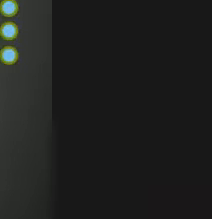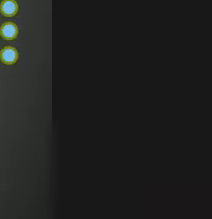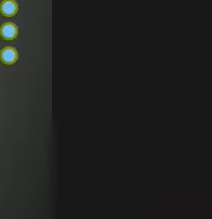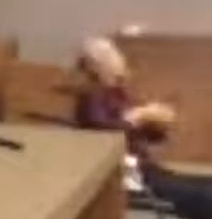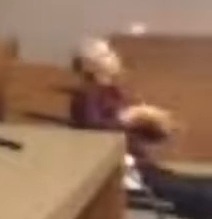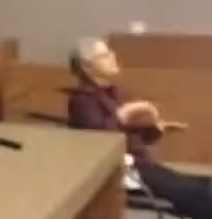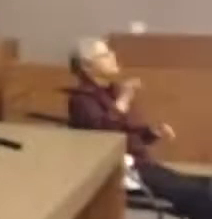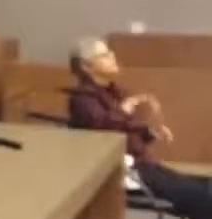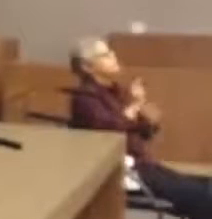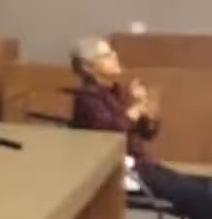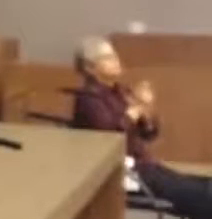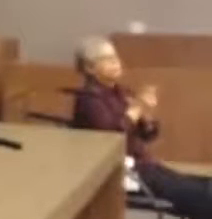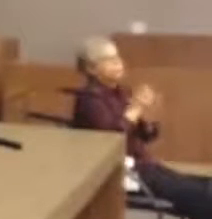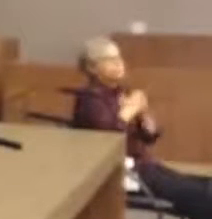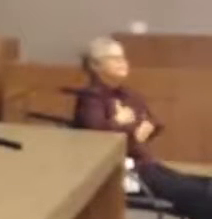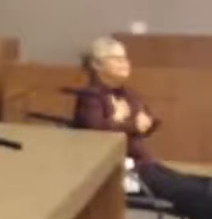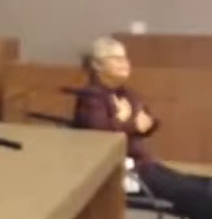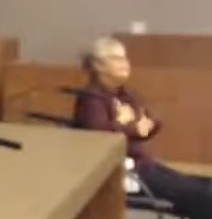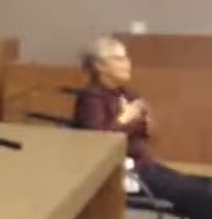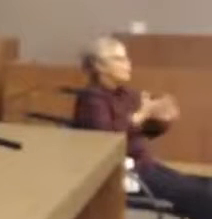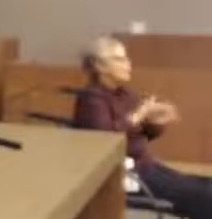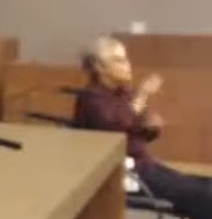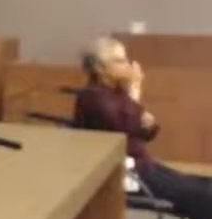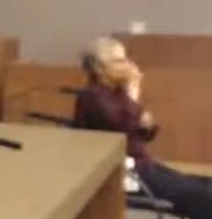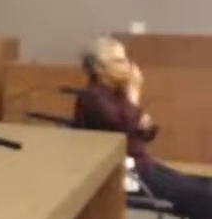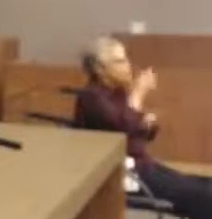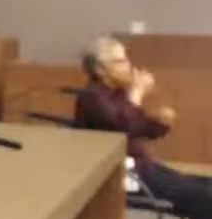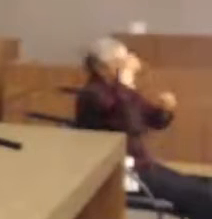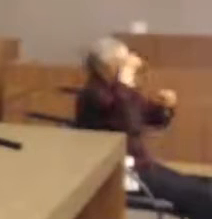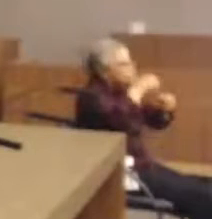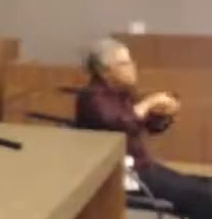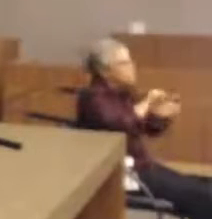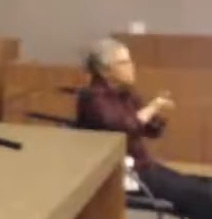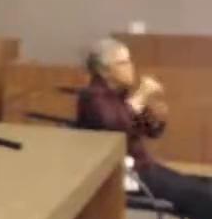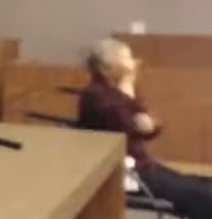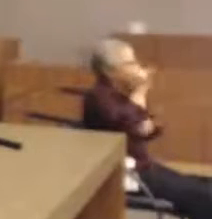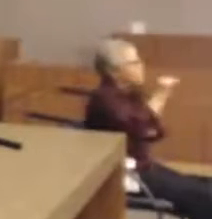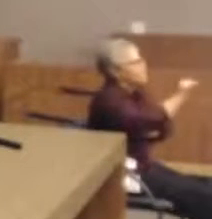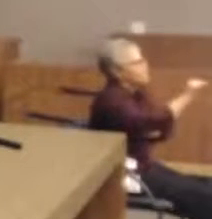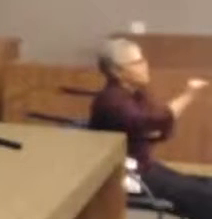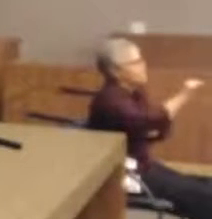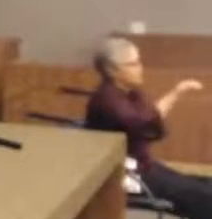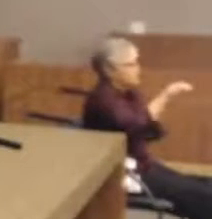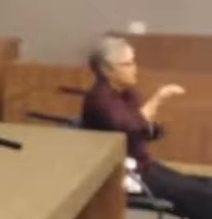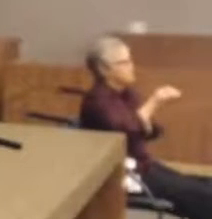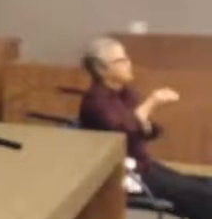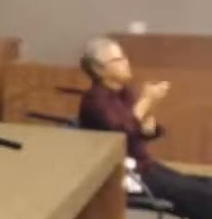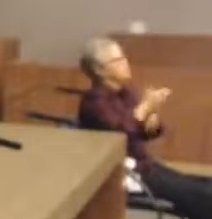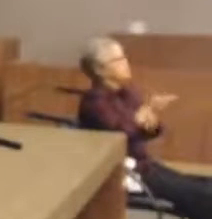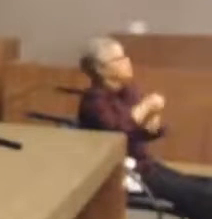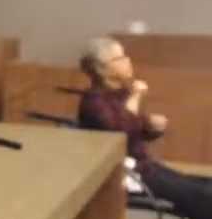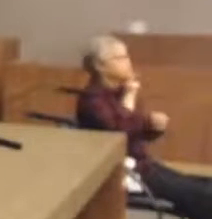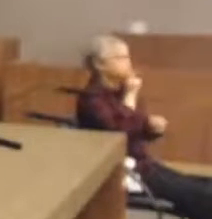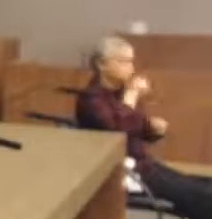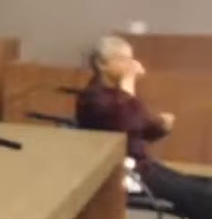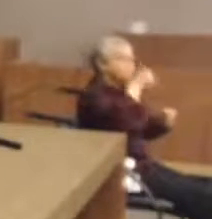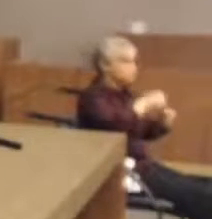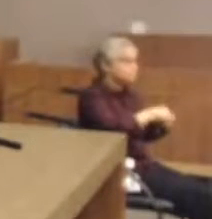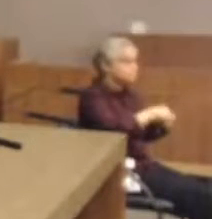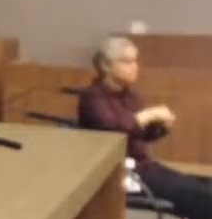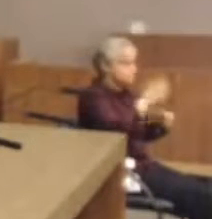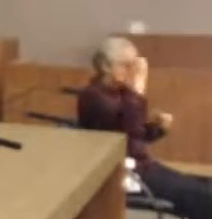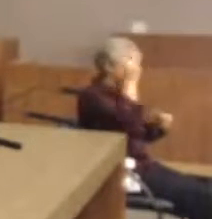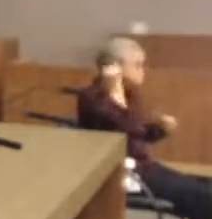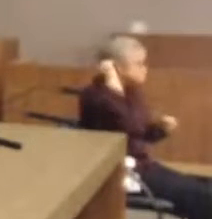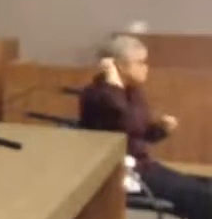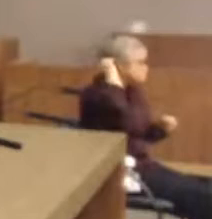So you try to take everything in. So really the ones that you remember are emotional memories. Those are the ones that get really stuck